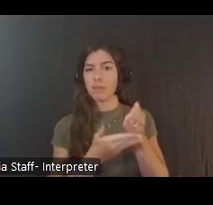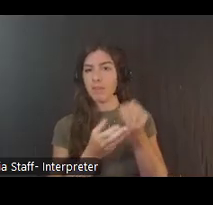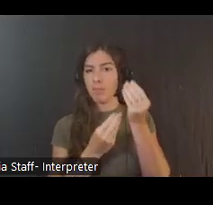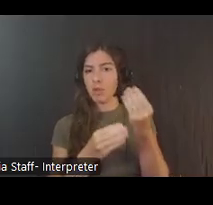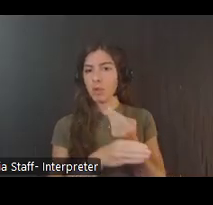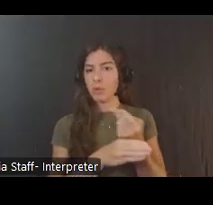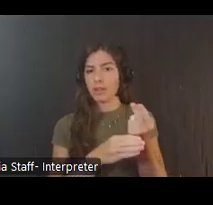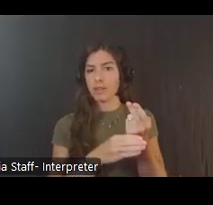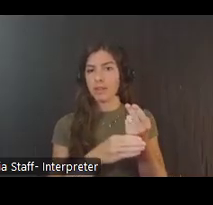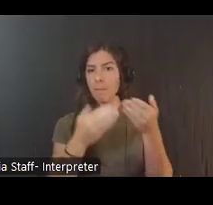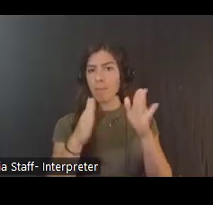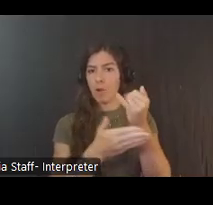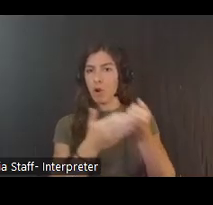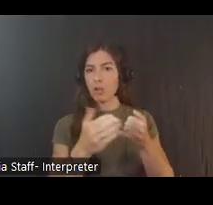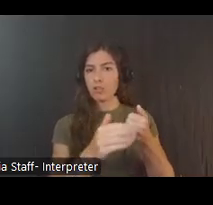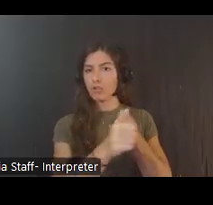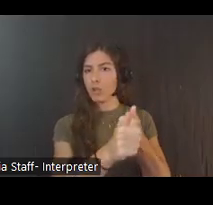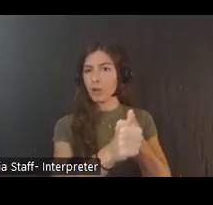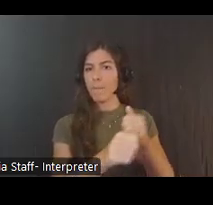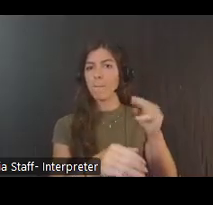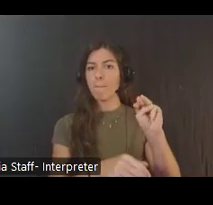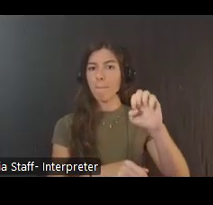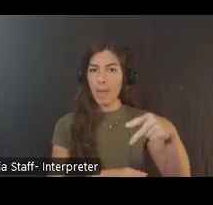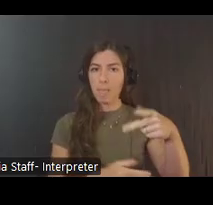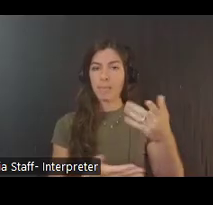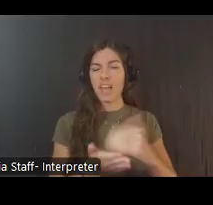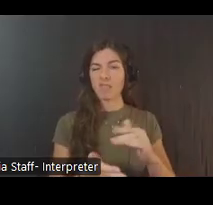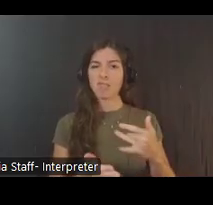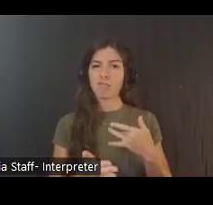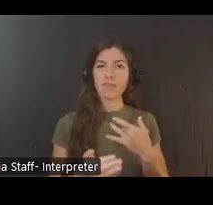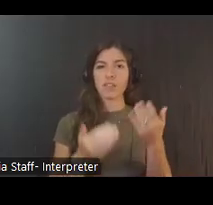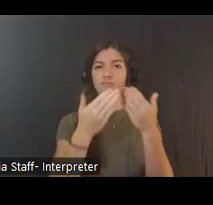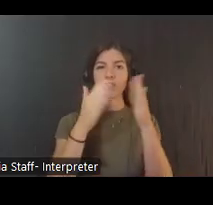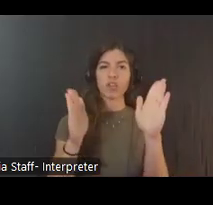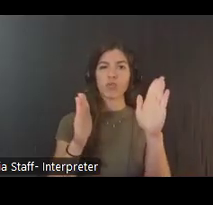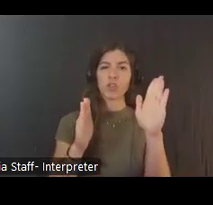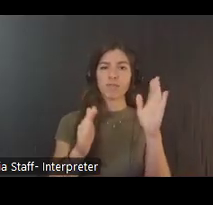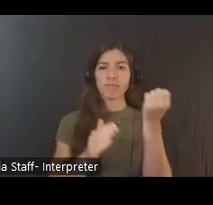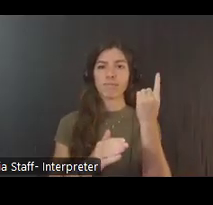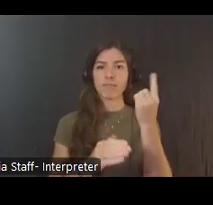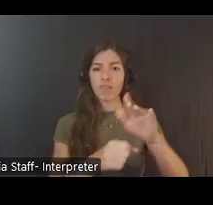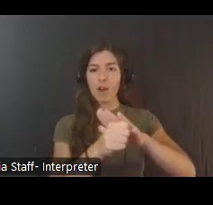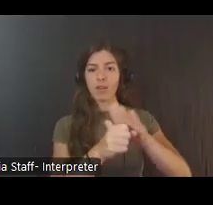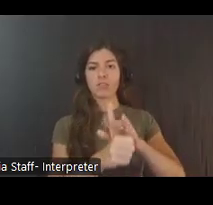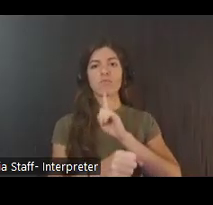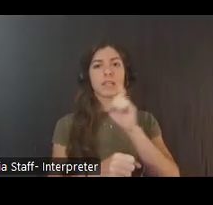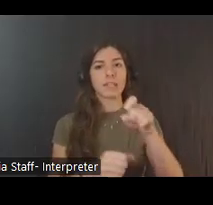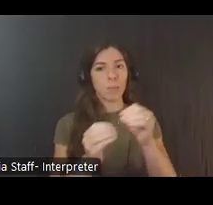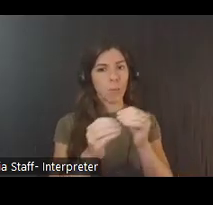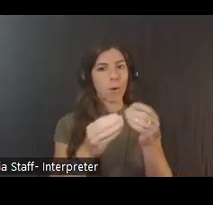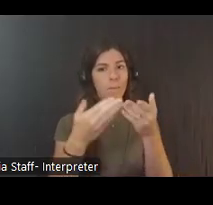art tracker map again to kind of get a general sense of areas that really could use some more public